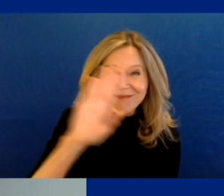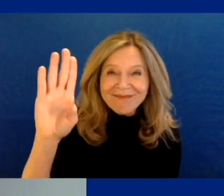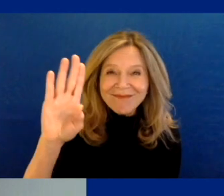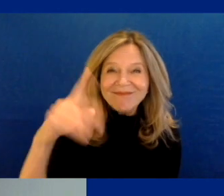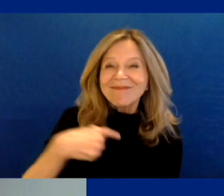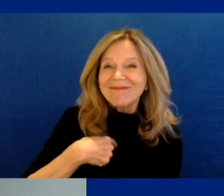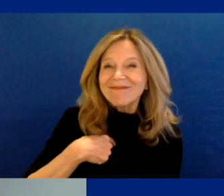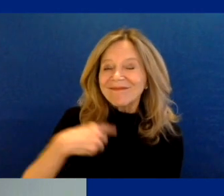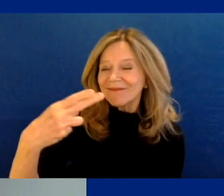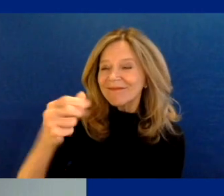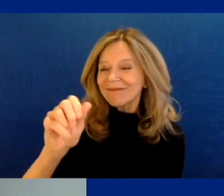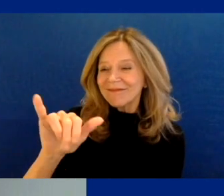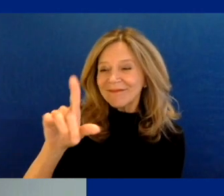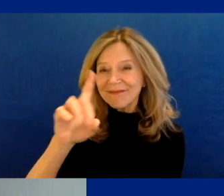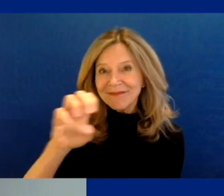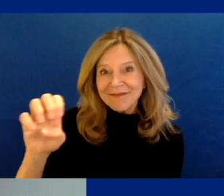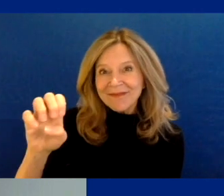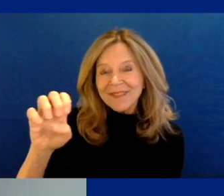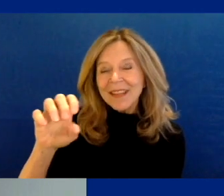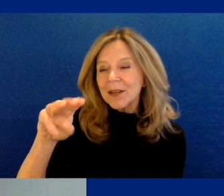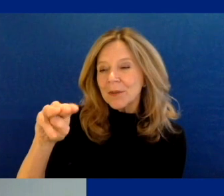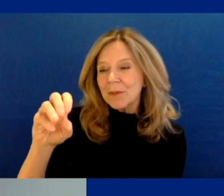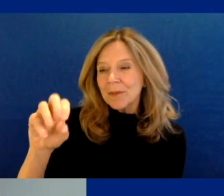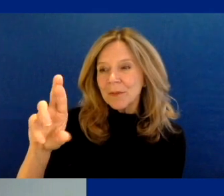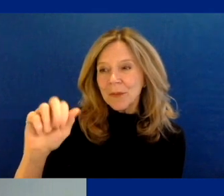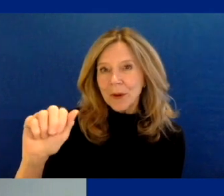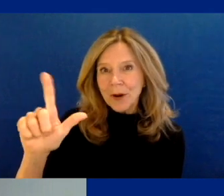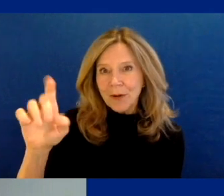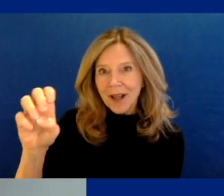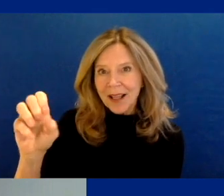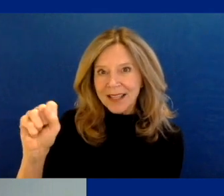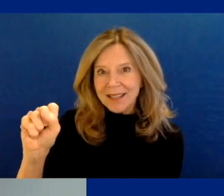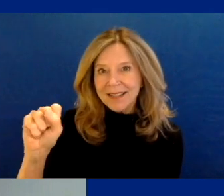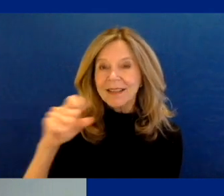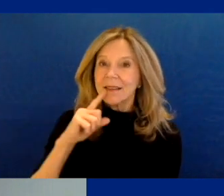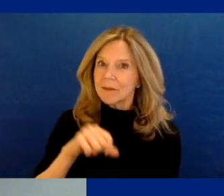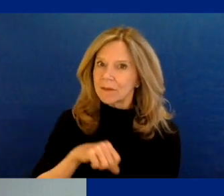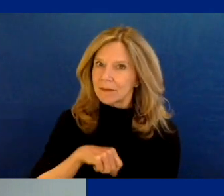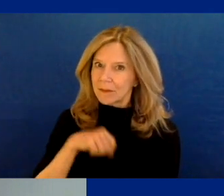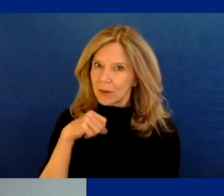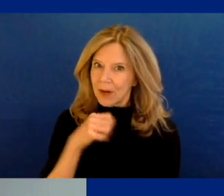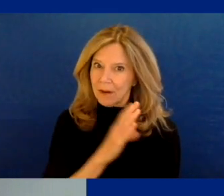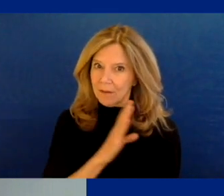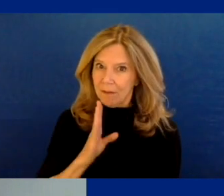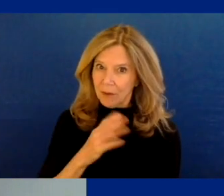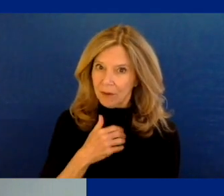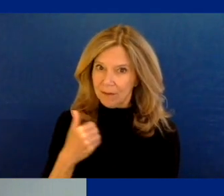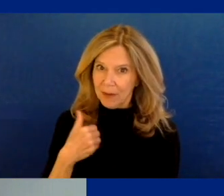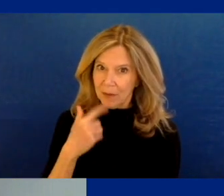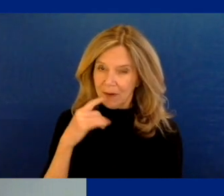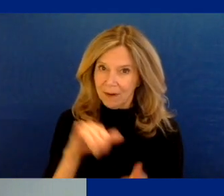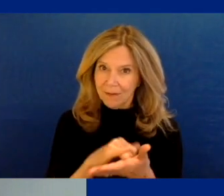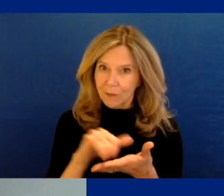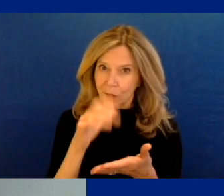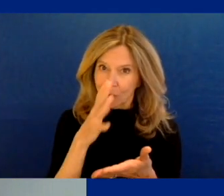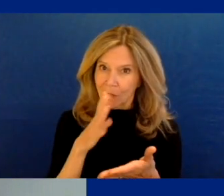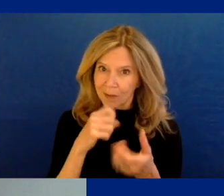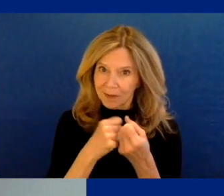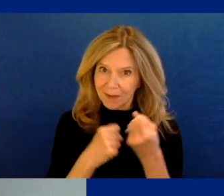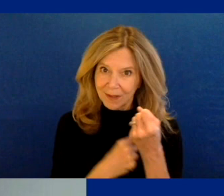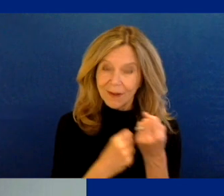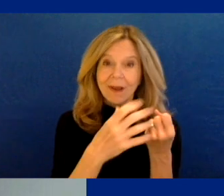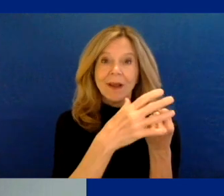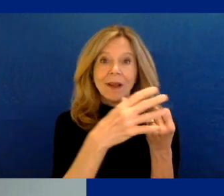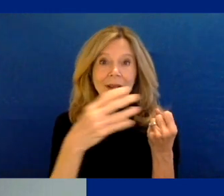Saludos. I'm Aide Morales, proud board member of the New York Women's Foundation and co-chair of